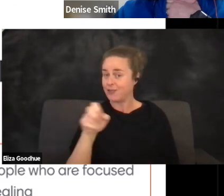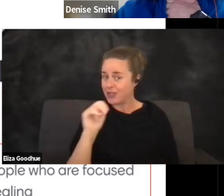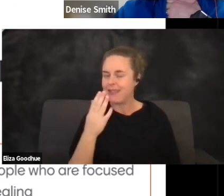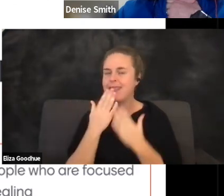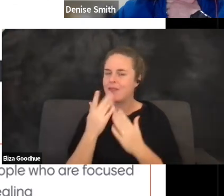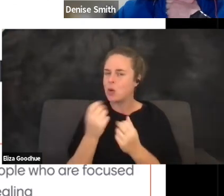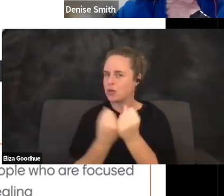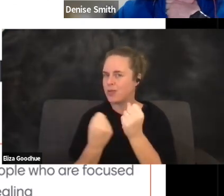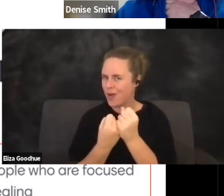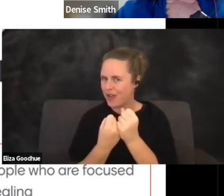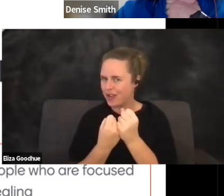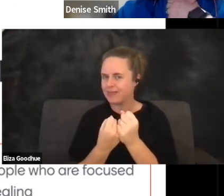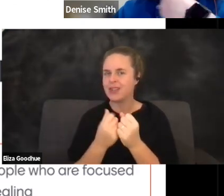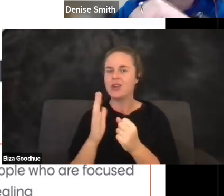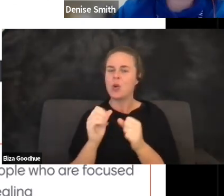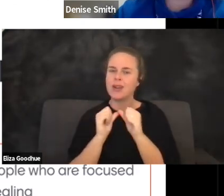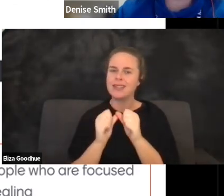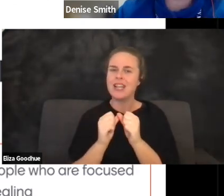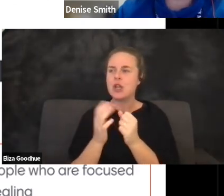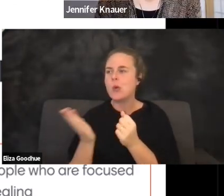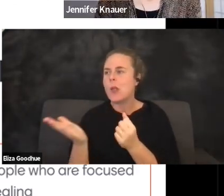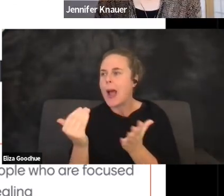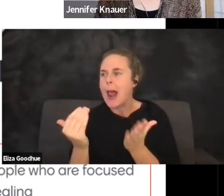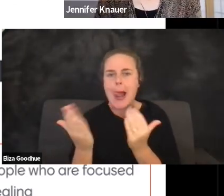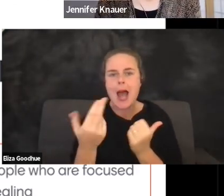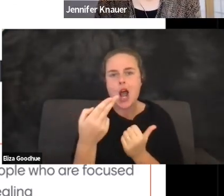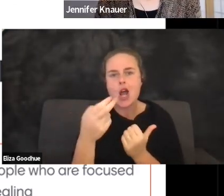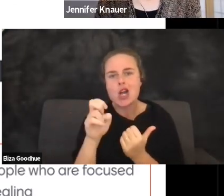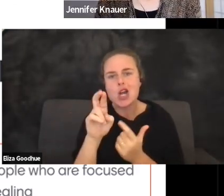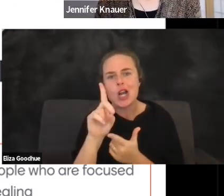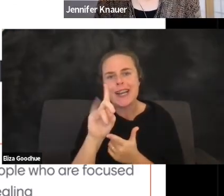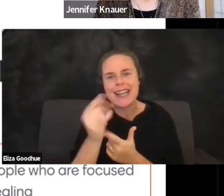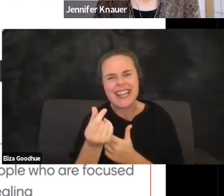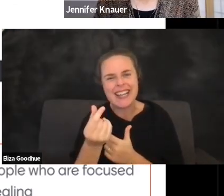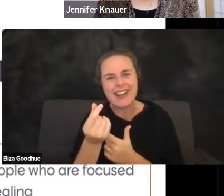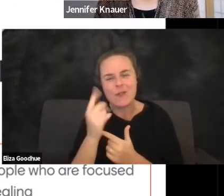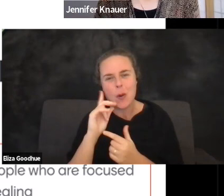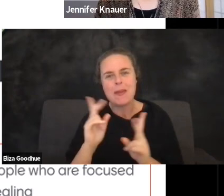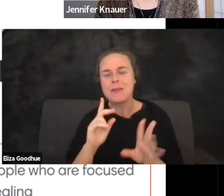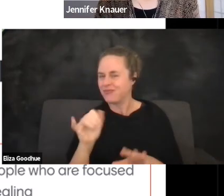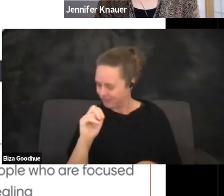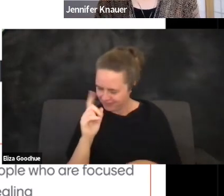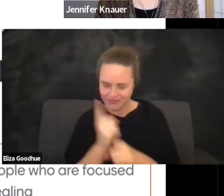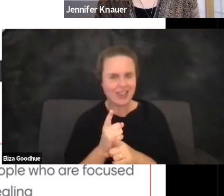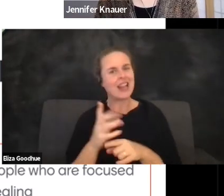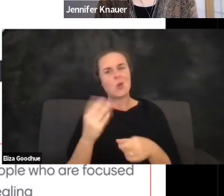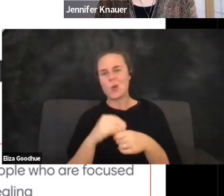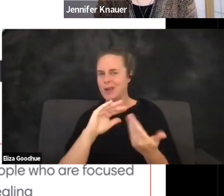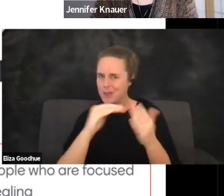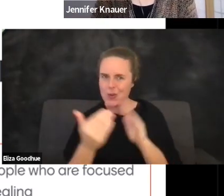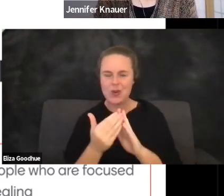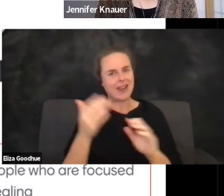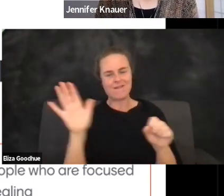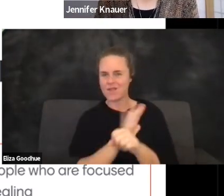always and your continual herding. Well, as you know, it takes a community, and that includes the planners, the interpreters, the participants,